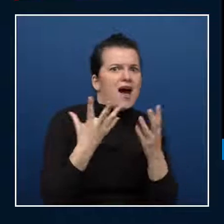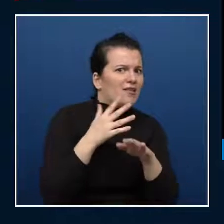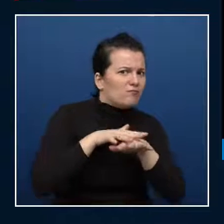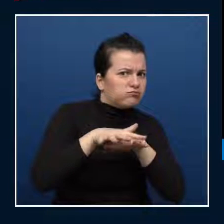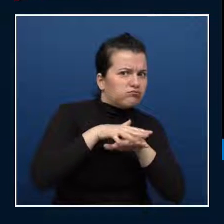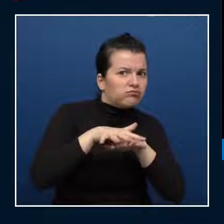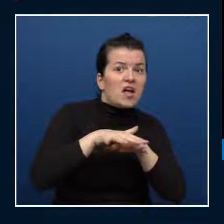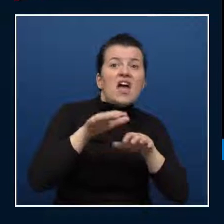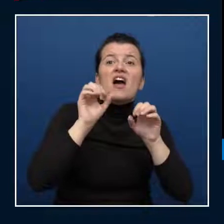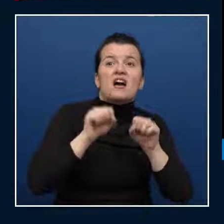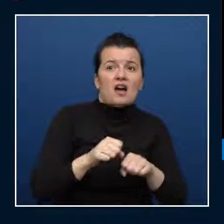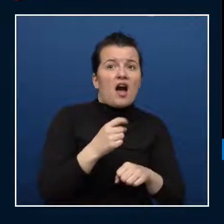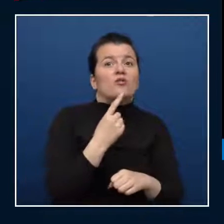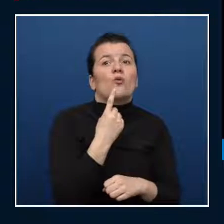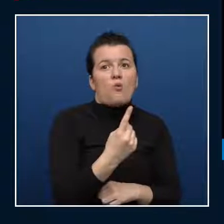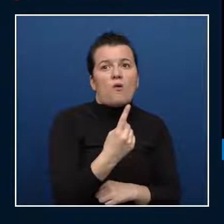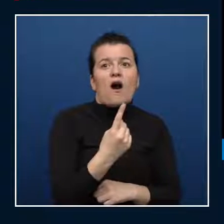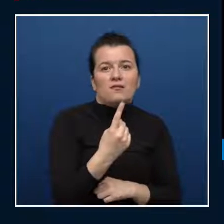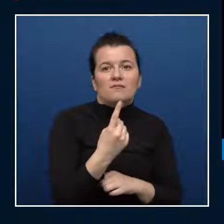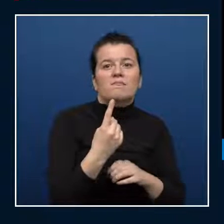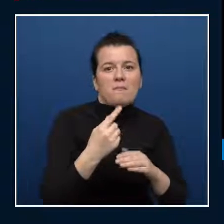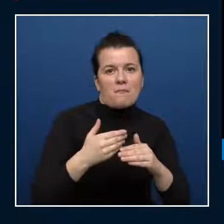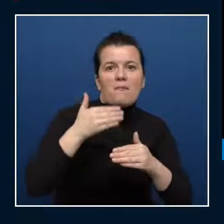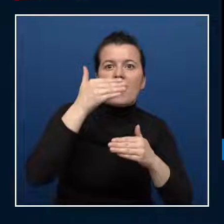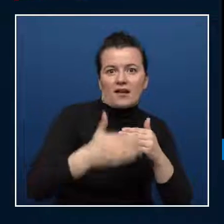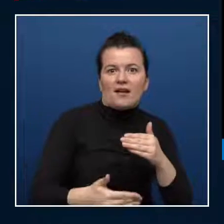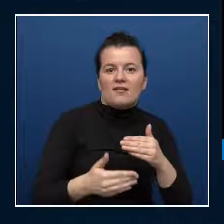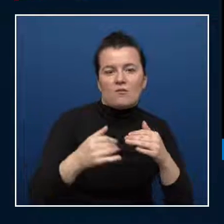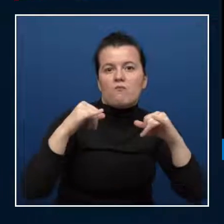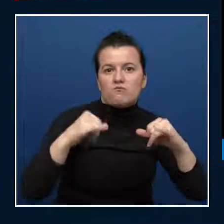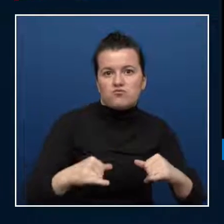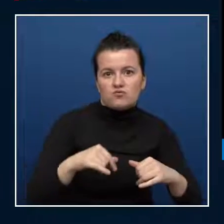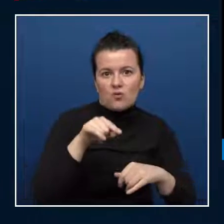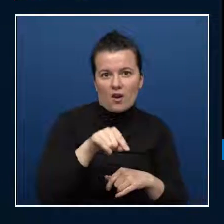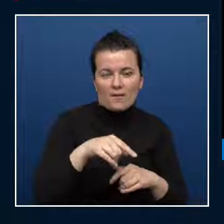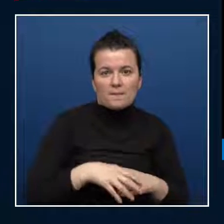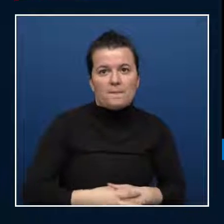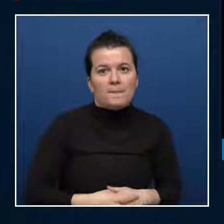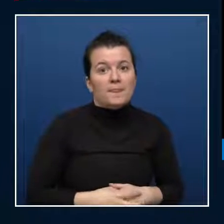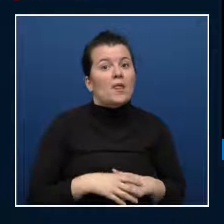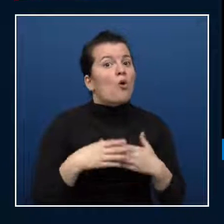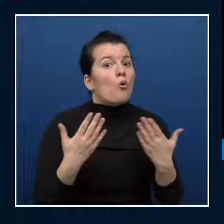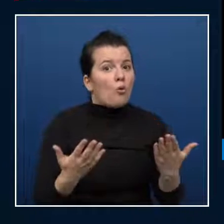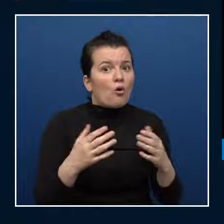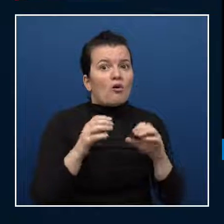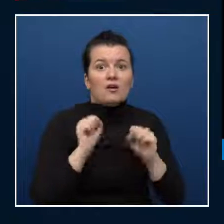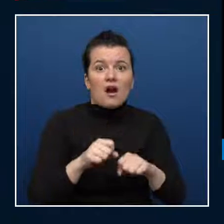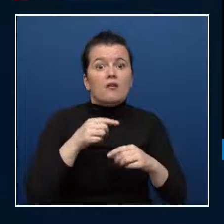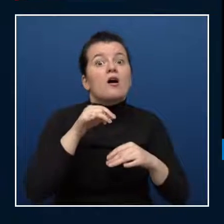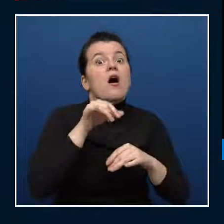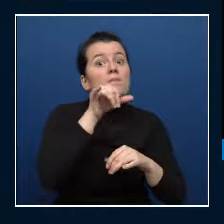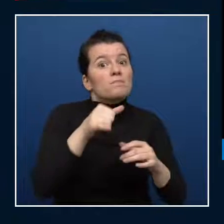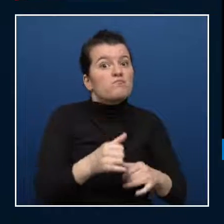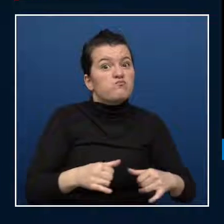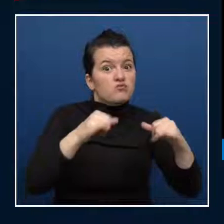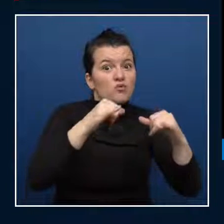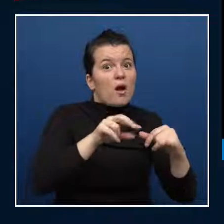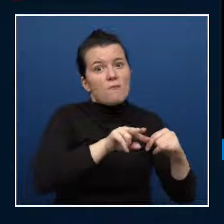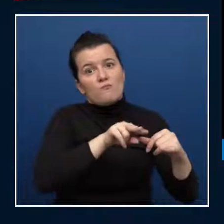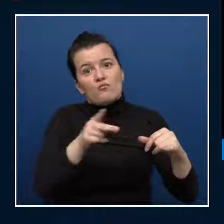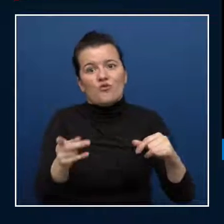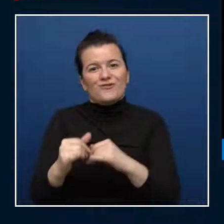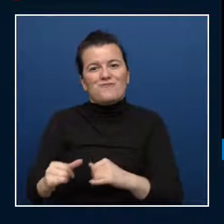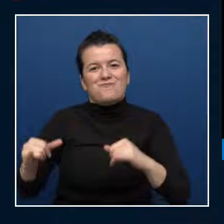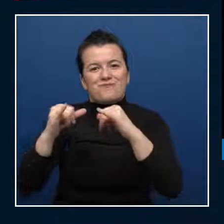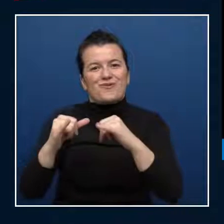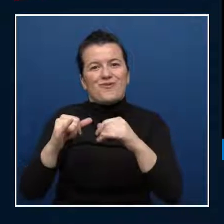backend pool. And then if there's a query on your website for video files, it can go off to another backend pool. That's just a simple example of